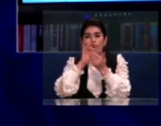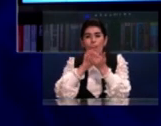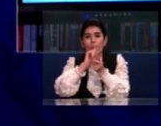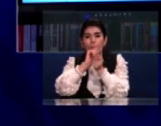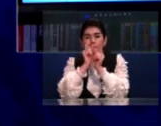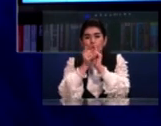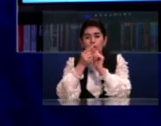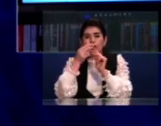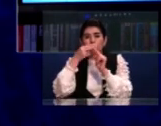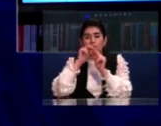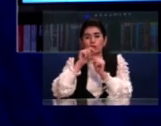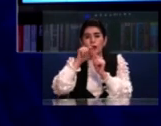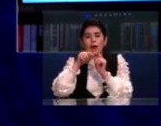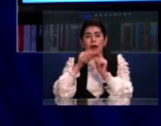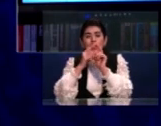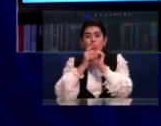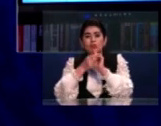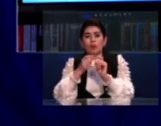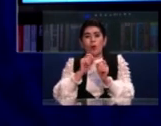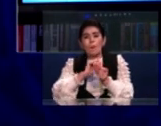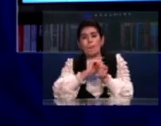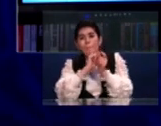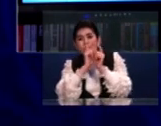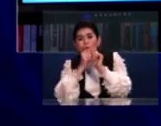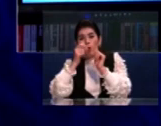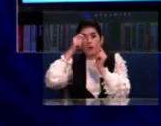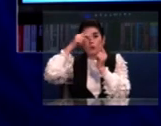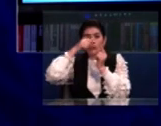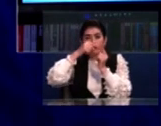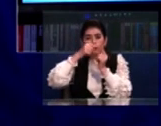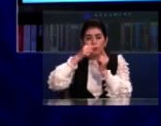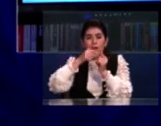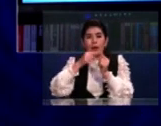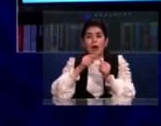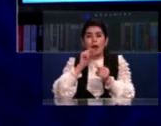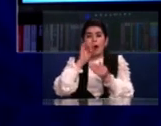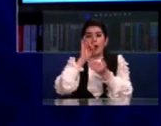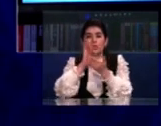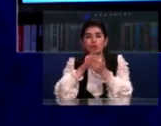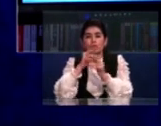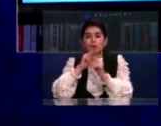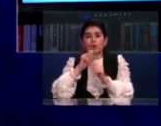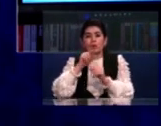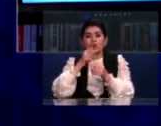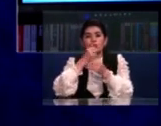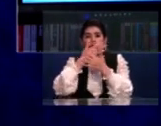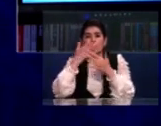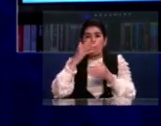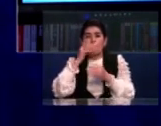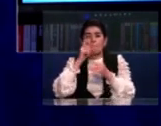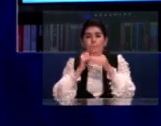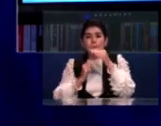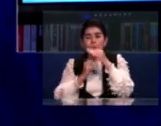buriladi. Mana shunday usulda burilish burchagini aniqlagan holda u yorug'lik